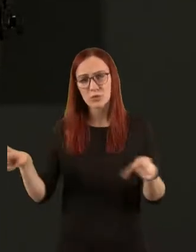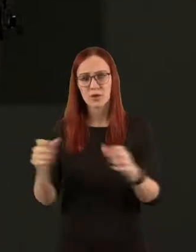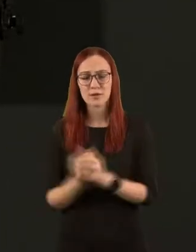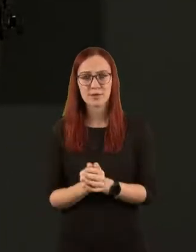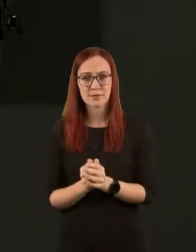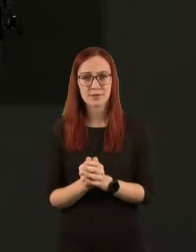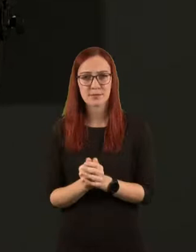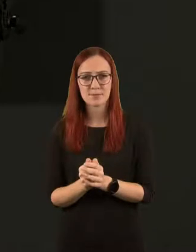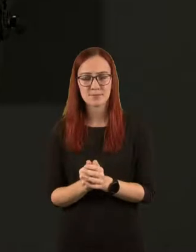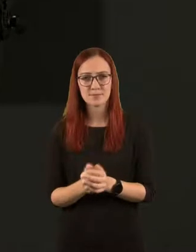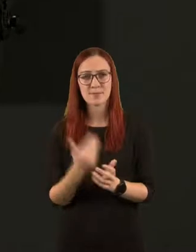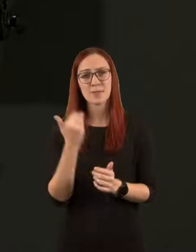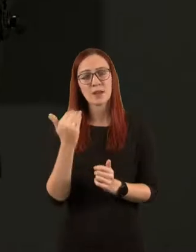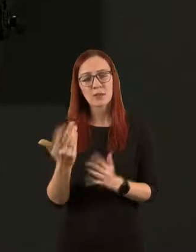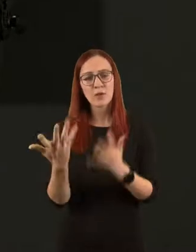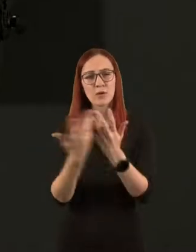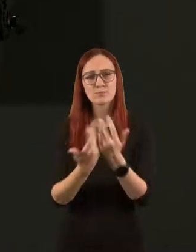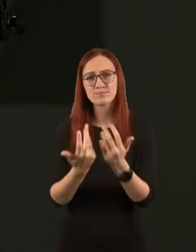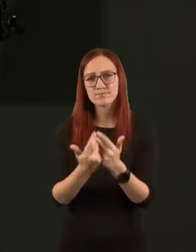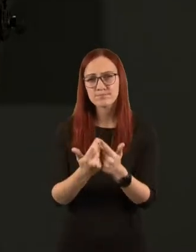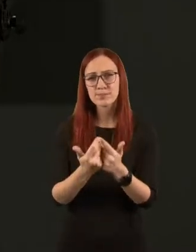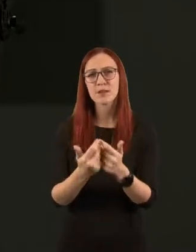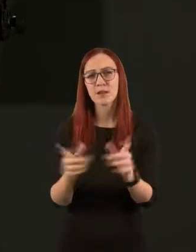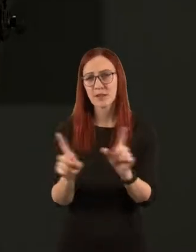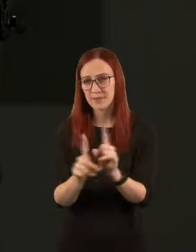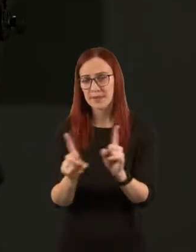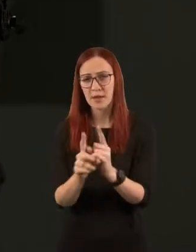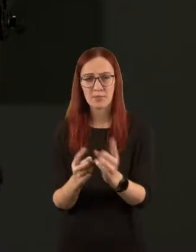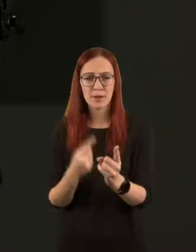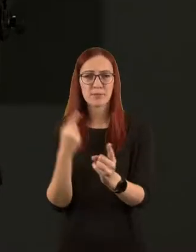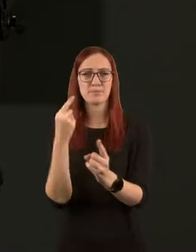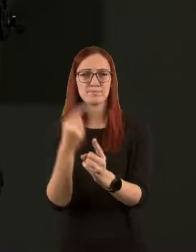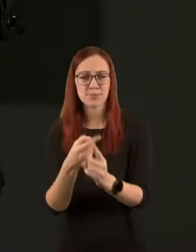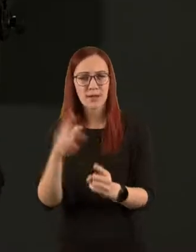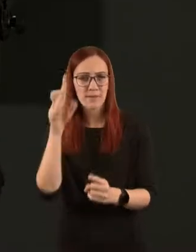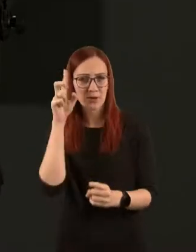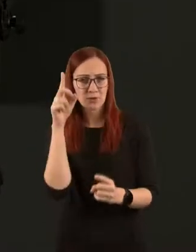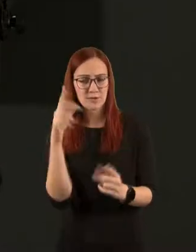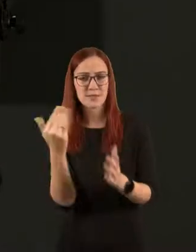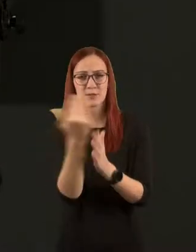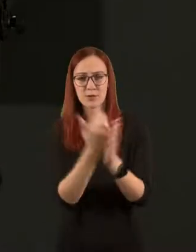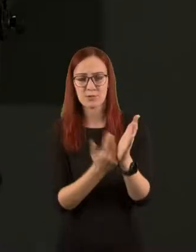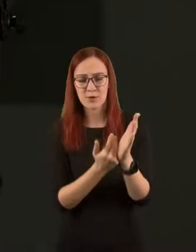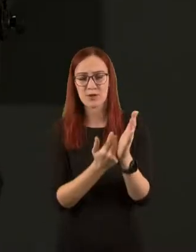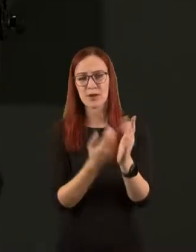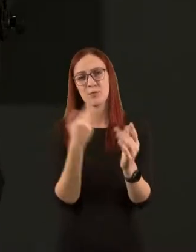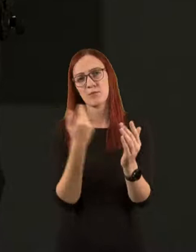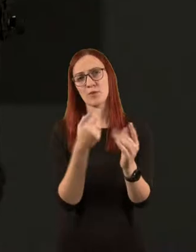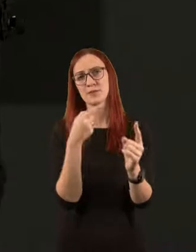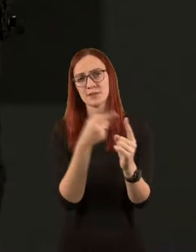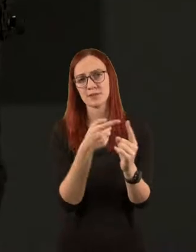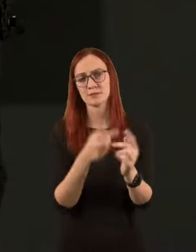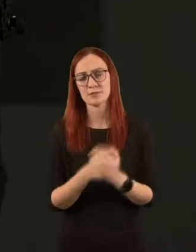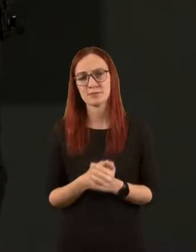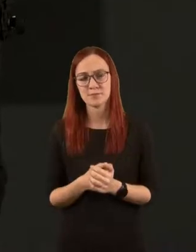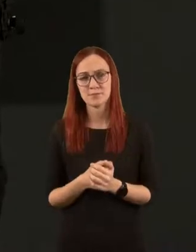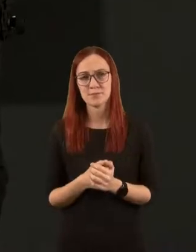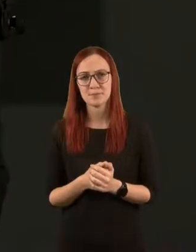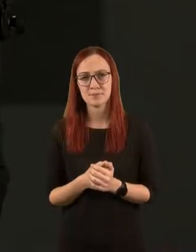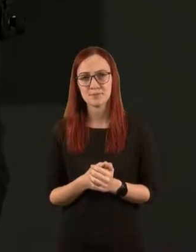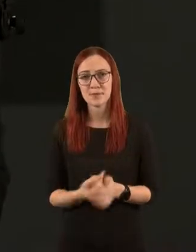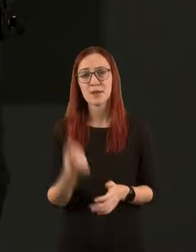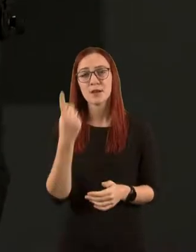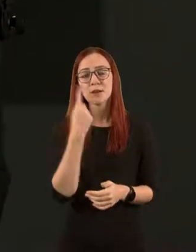we'll include people and municipalities more. And fast digitalization will also contribute to